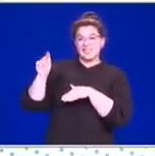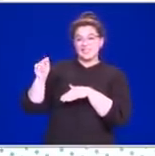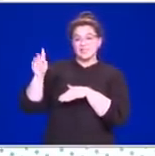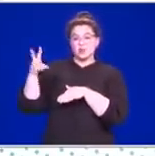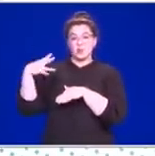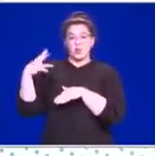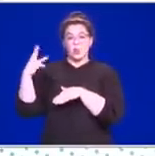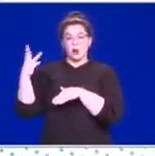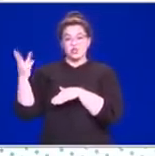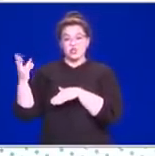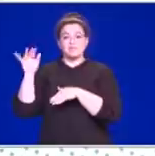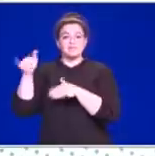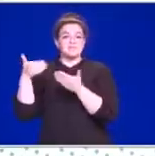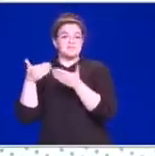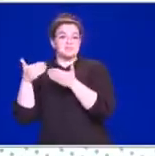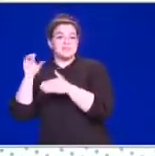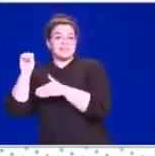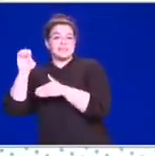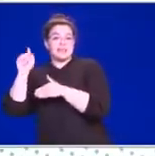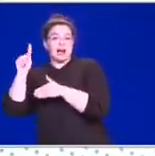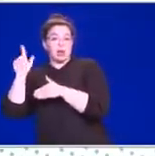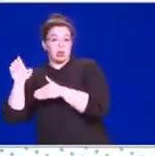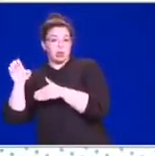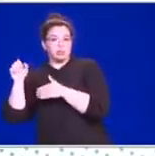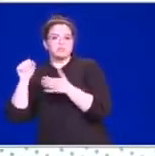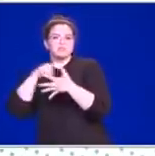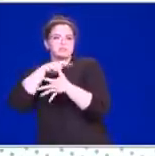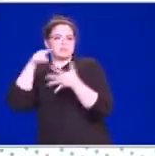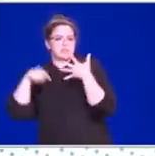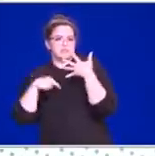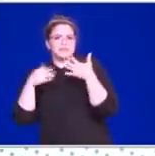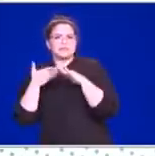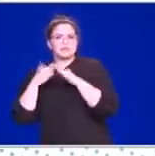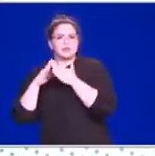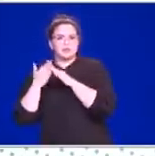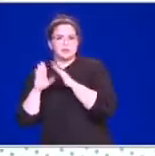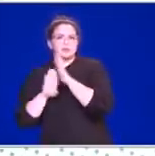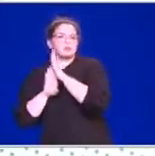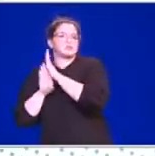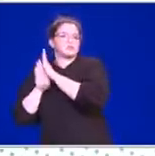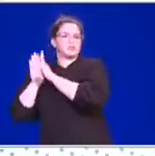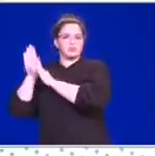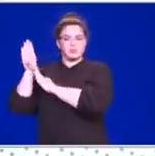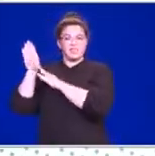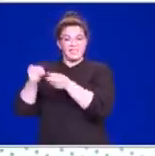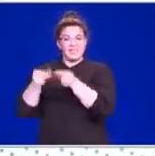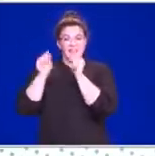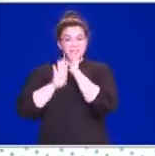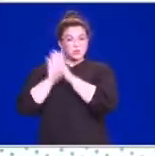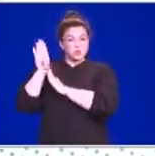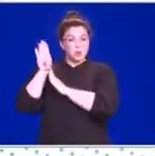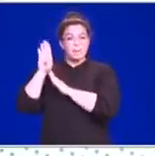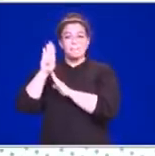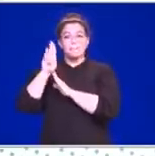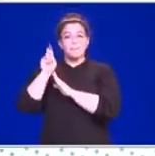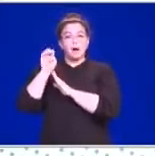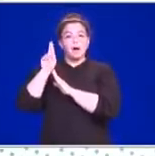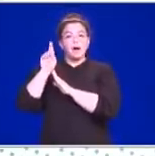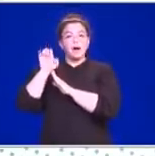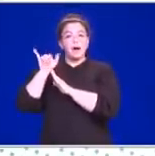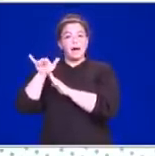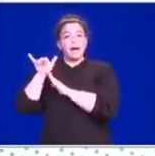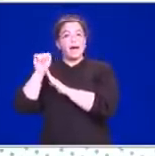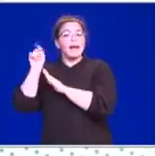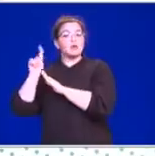Seattle. All 10 of these cities grew by at least 44%, and the fastest growing one, Buckeye, Arizona,